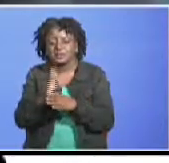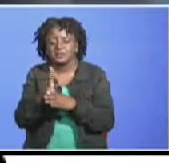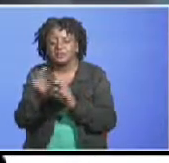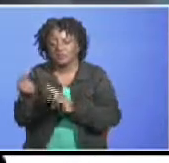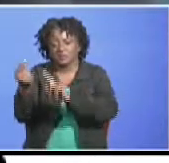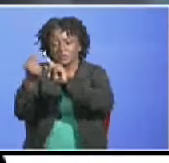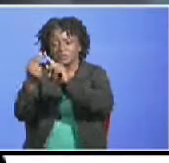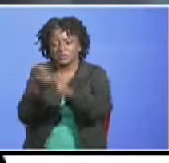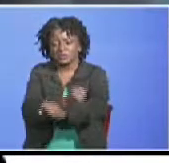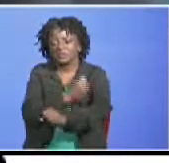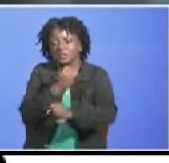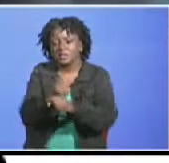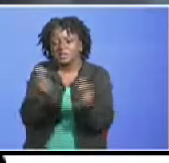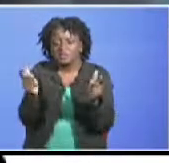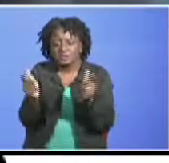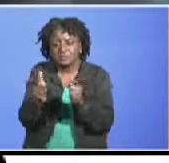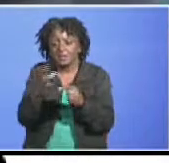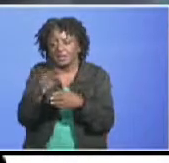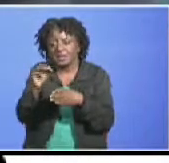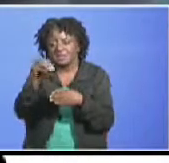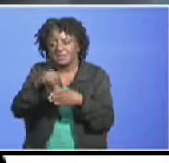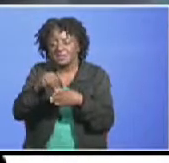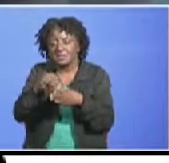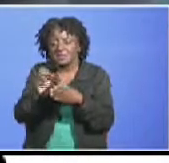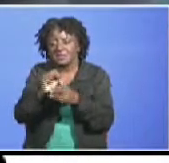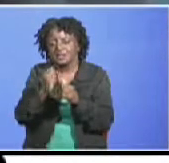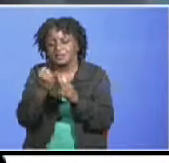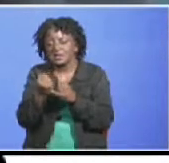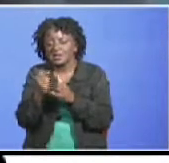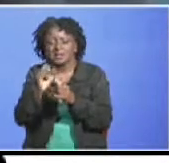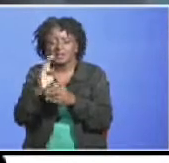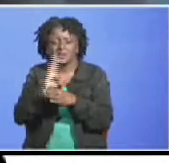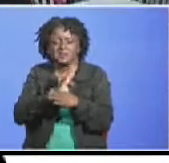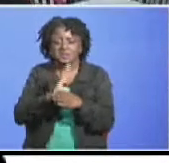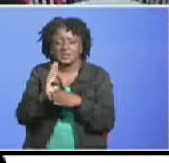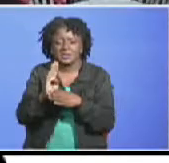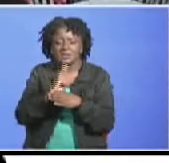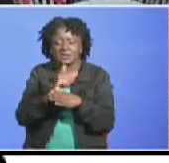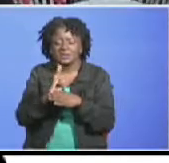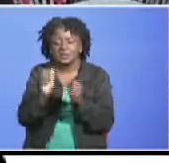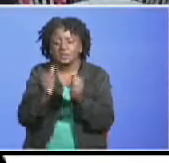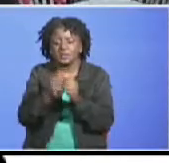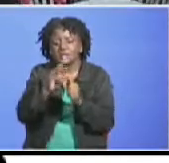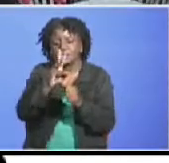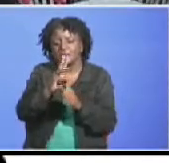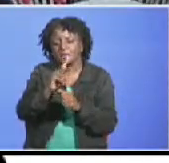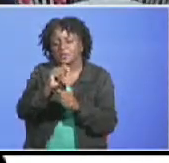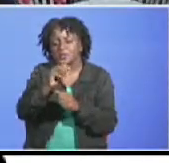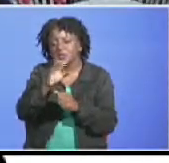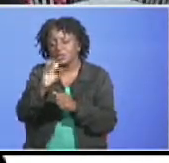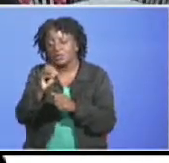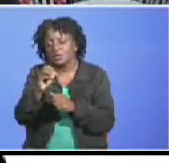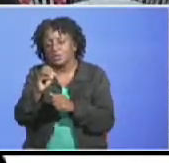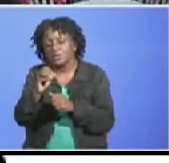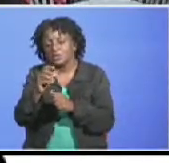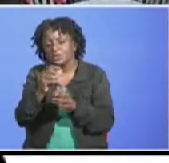small and medium-sized businesses nationwide. With the WTO accession earmarked for